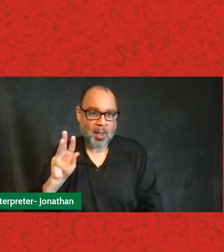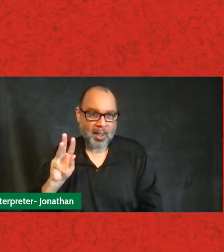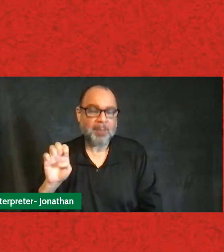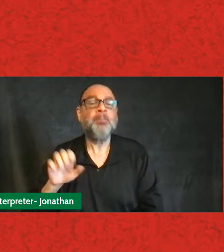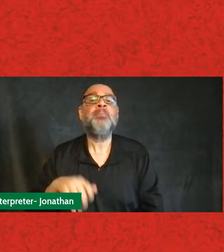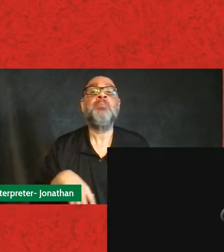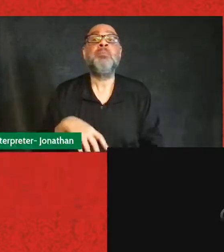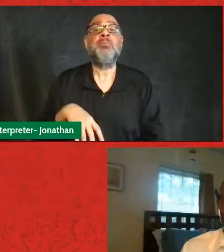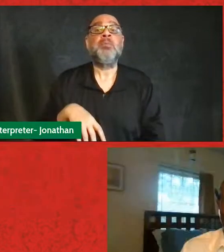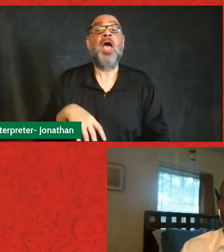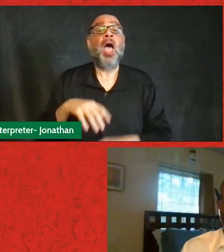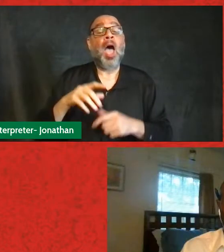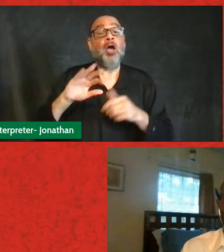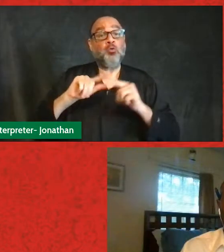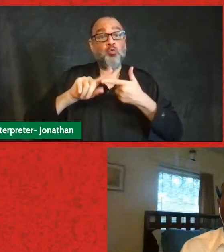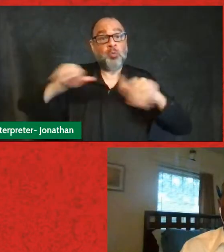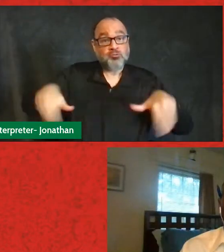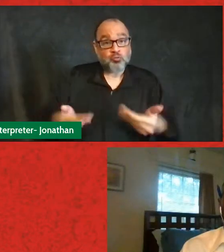Dewberry.